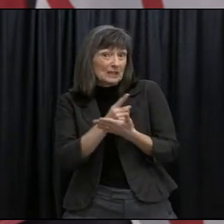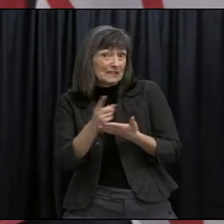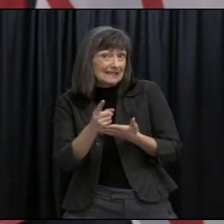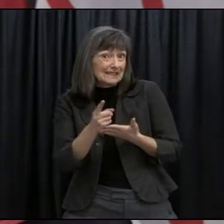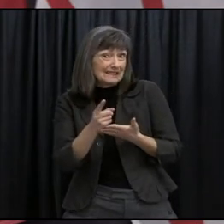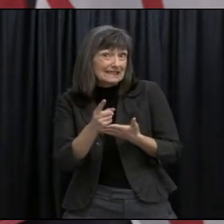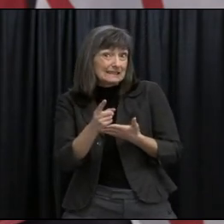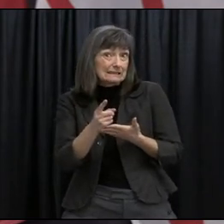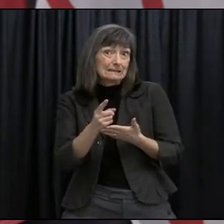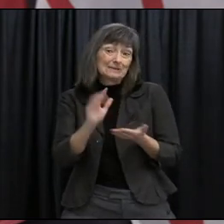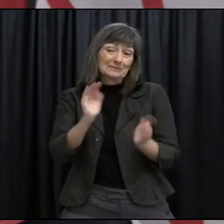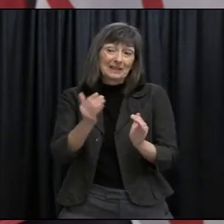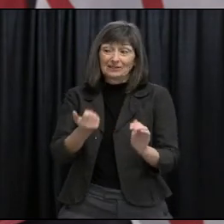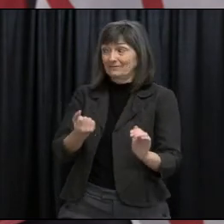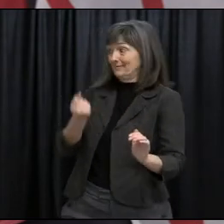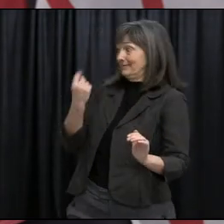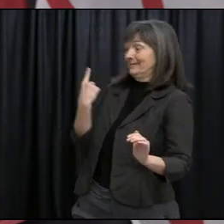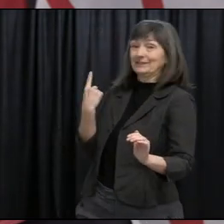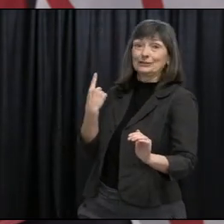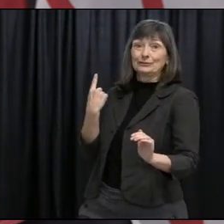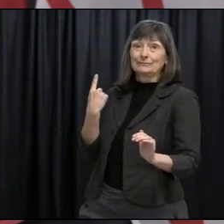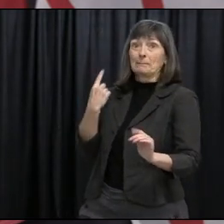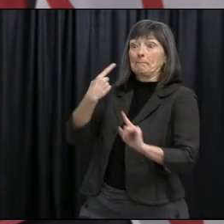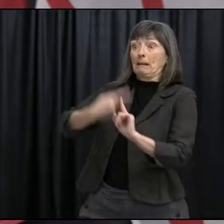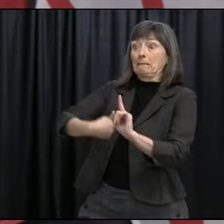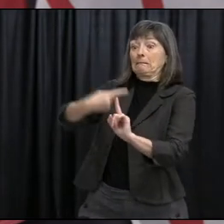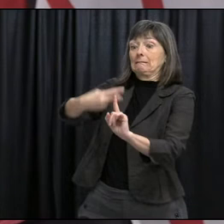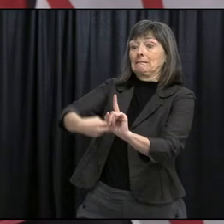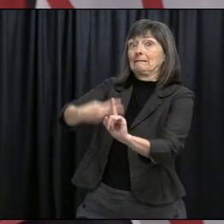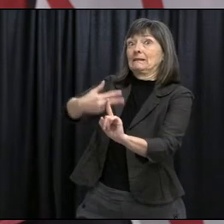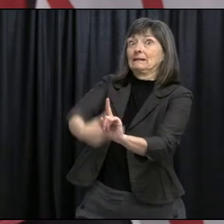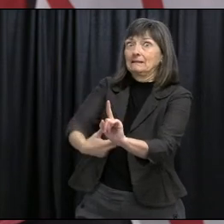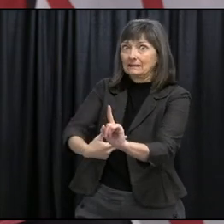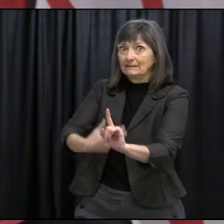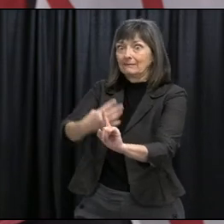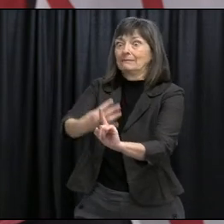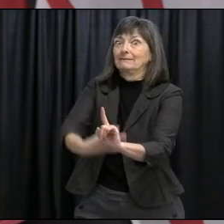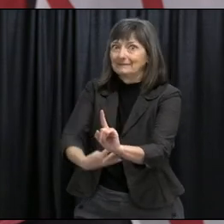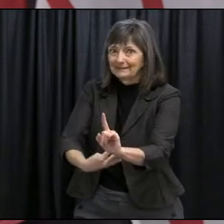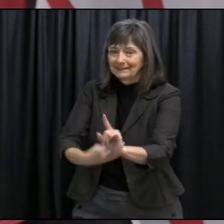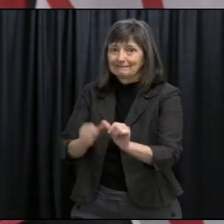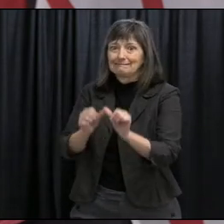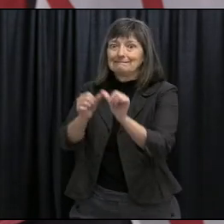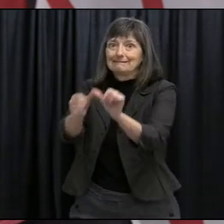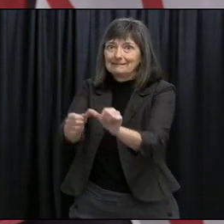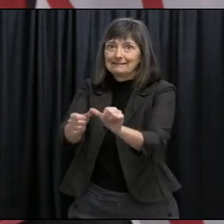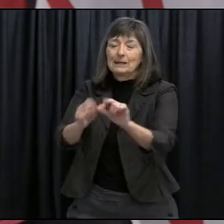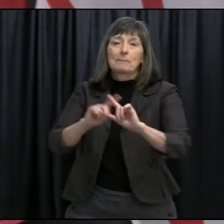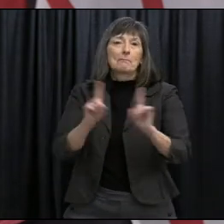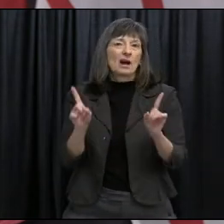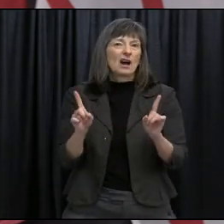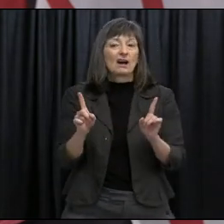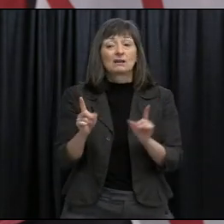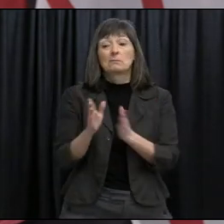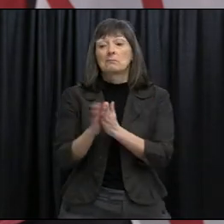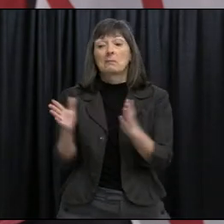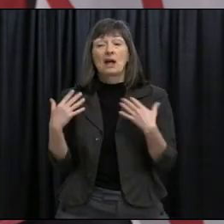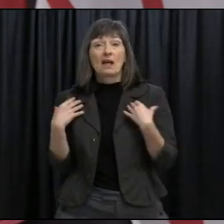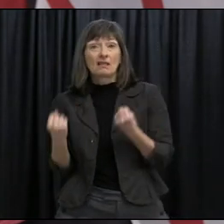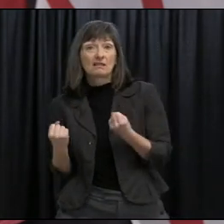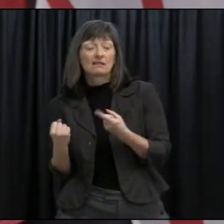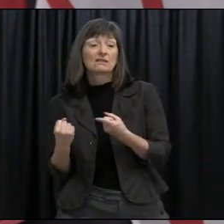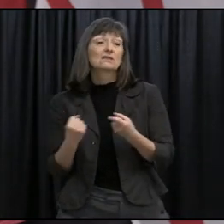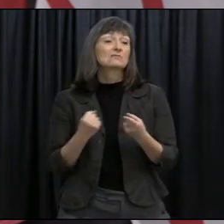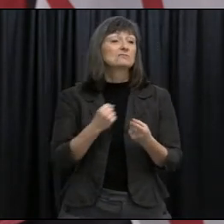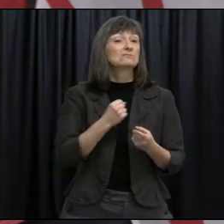the previous situation, which was months. Public health, the Chief Medical Officer of Health, the province